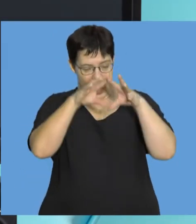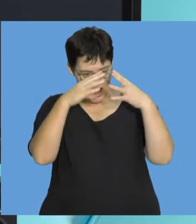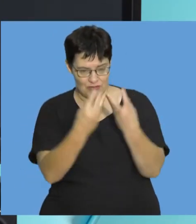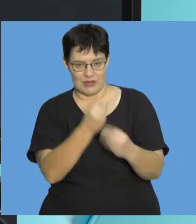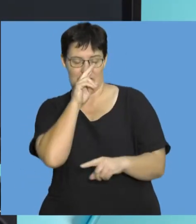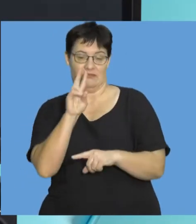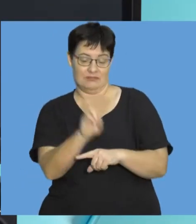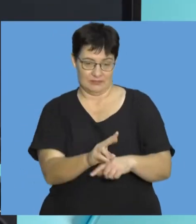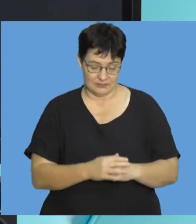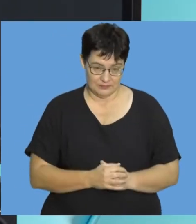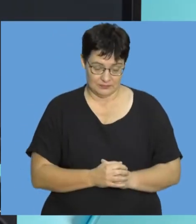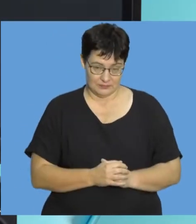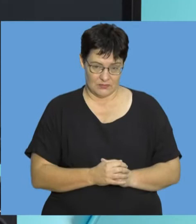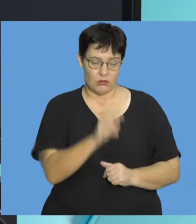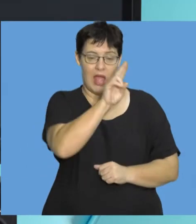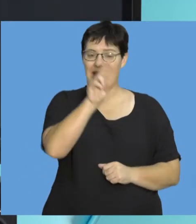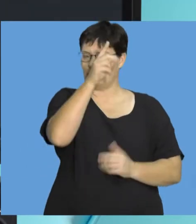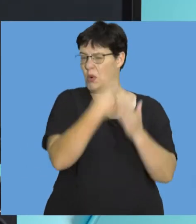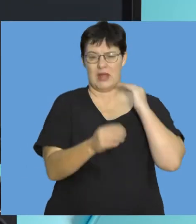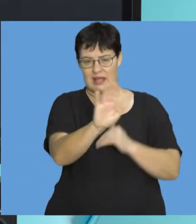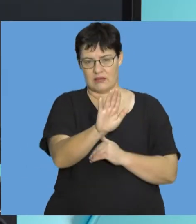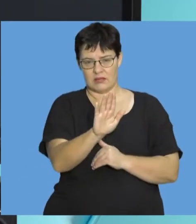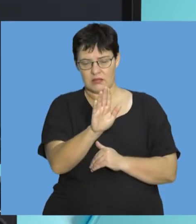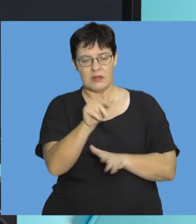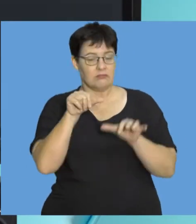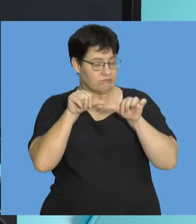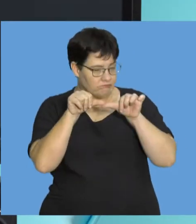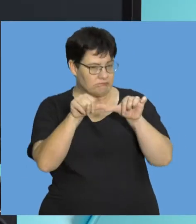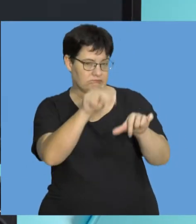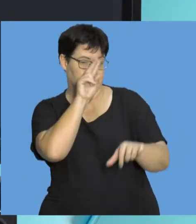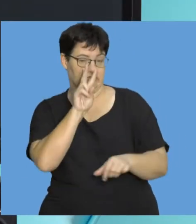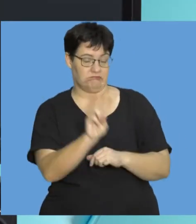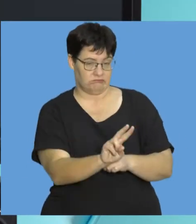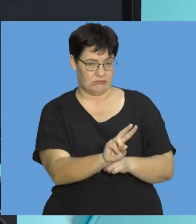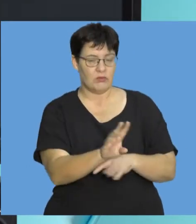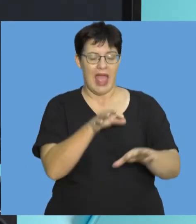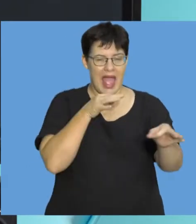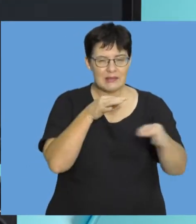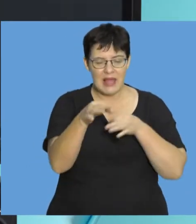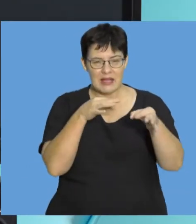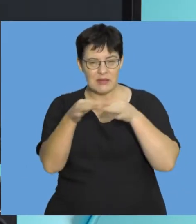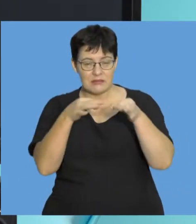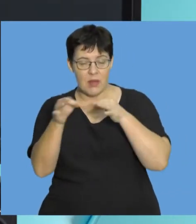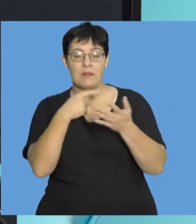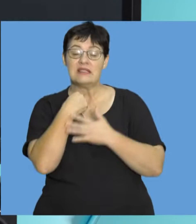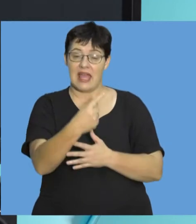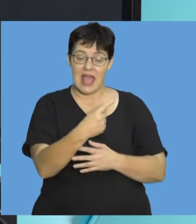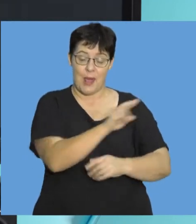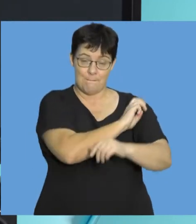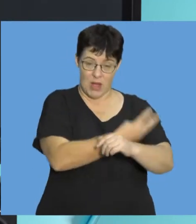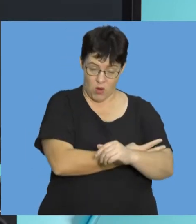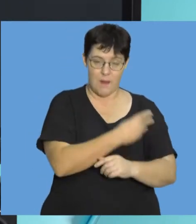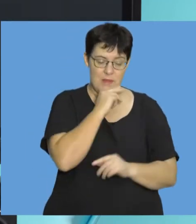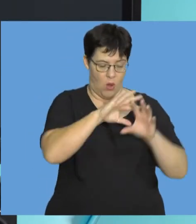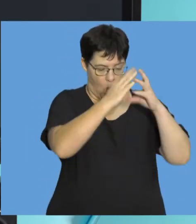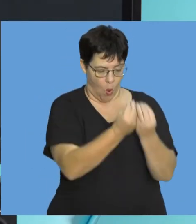the exponent. So please just do bear with me there. And remember, as we're going through this lesson, when I say power, I'm talking